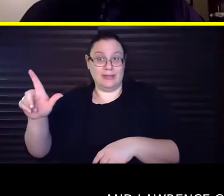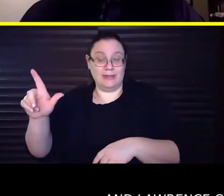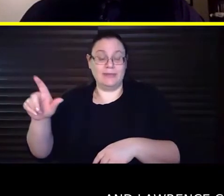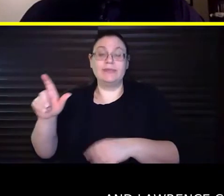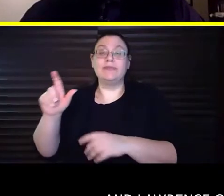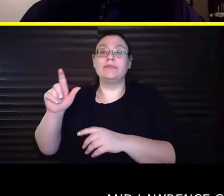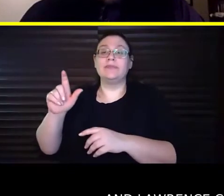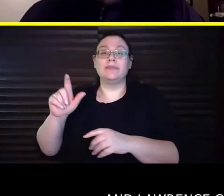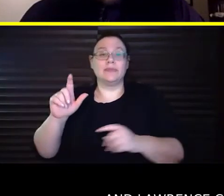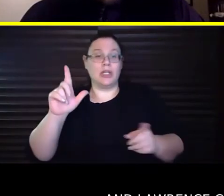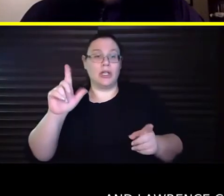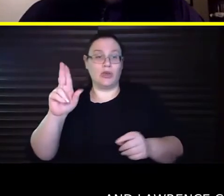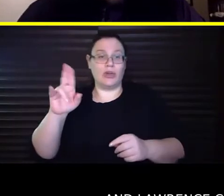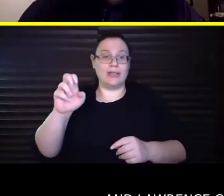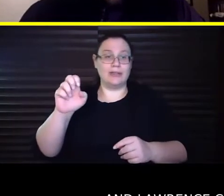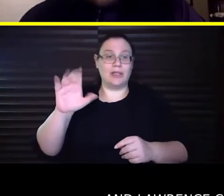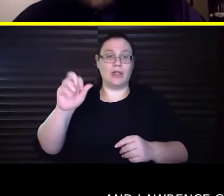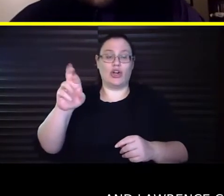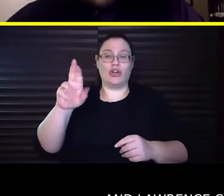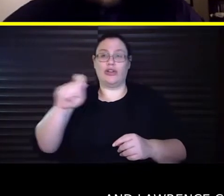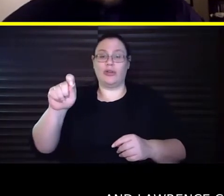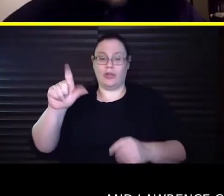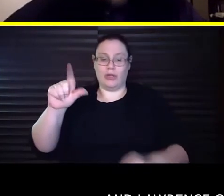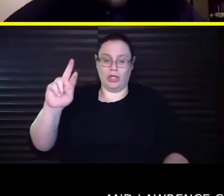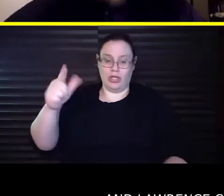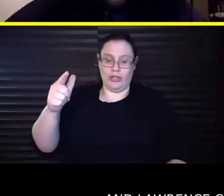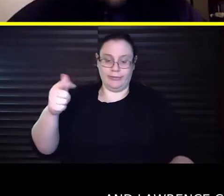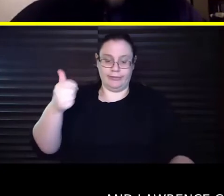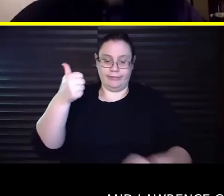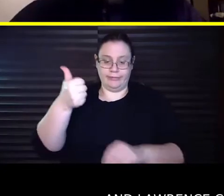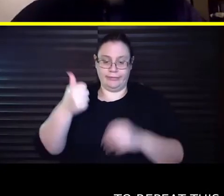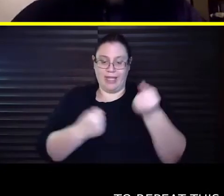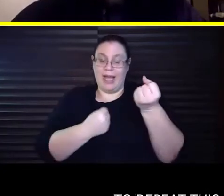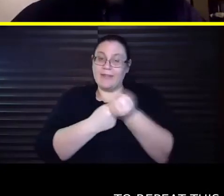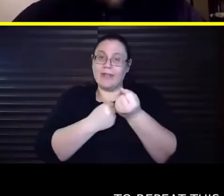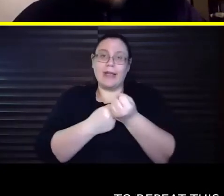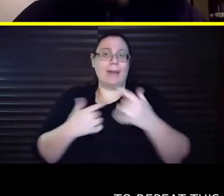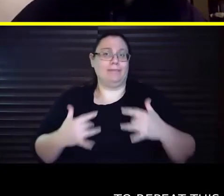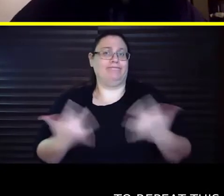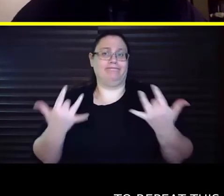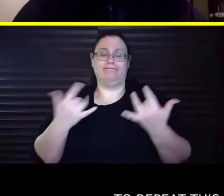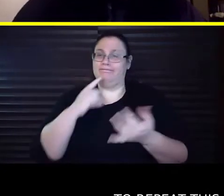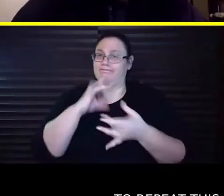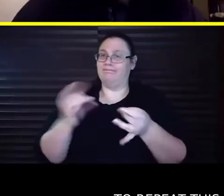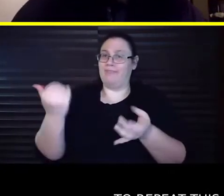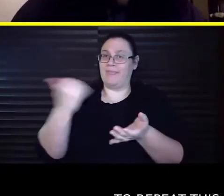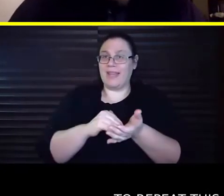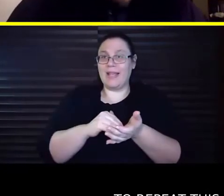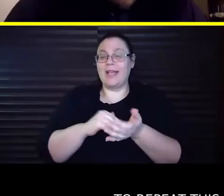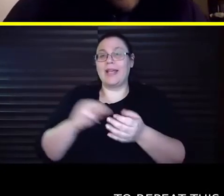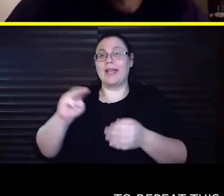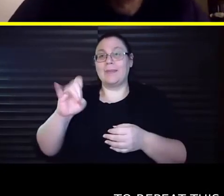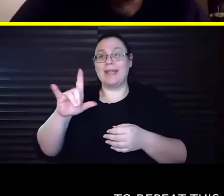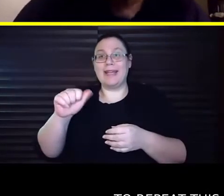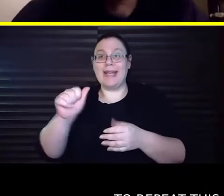and Lawrence Carter Long, who is an advocate, and I'm delighted to repeat this, media